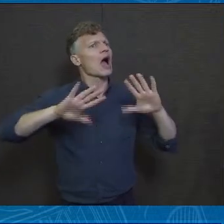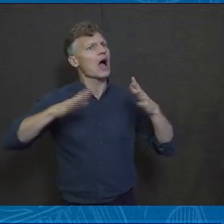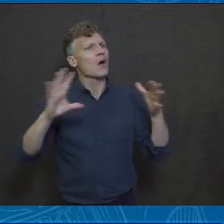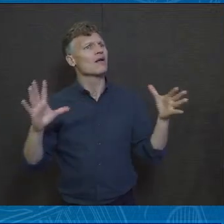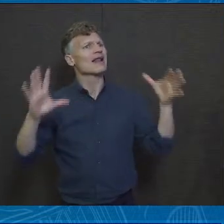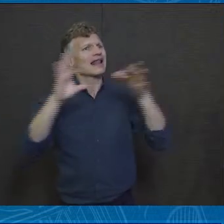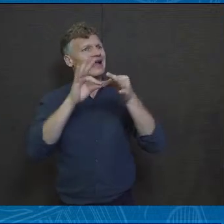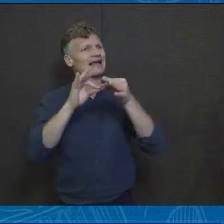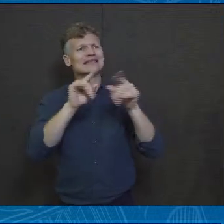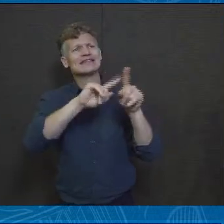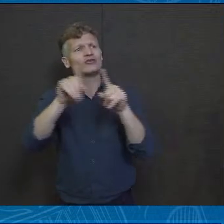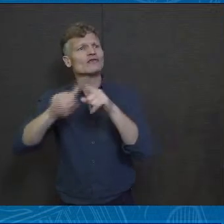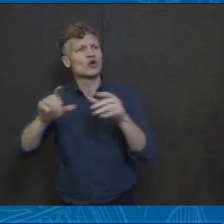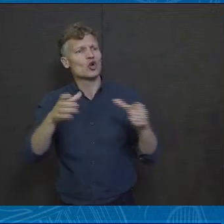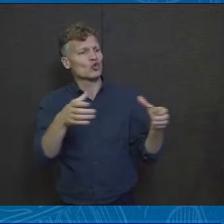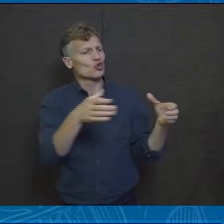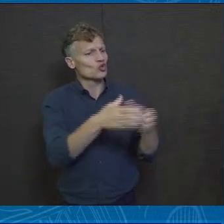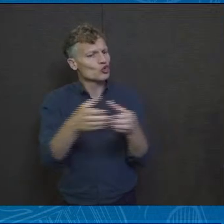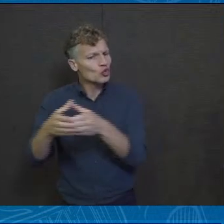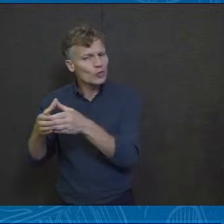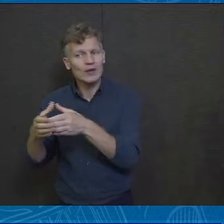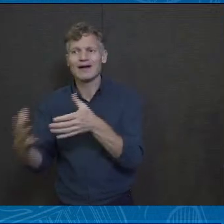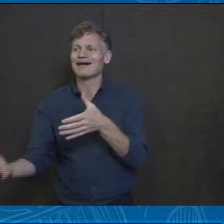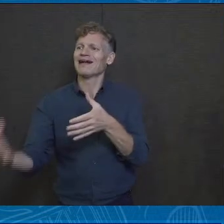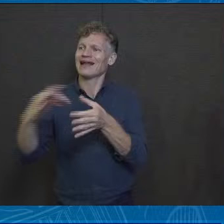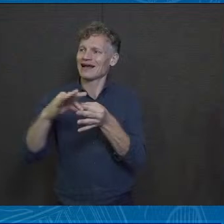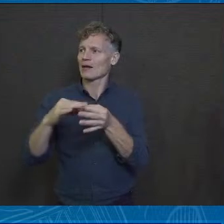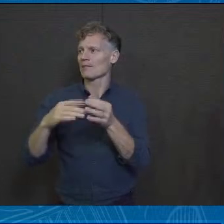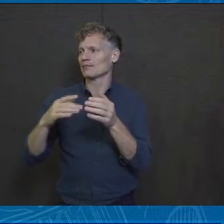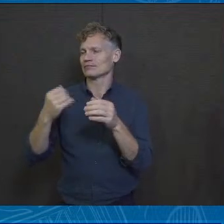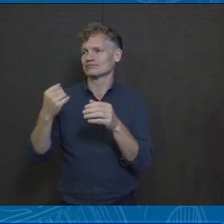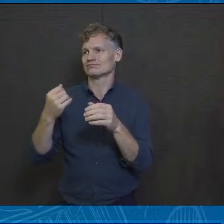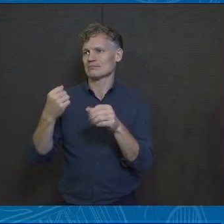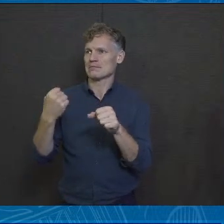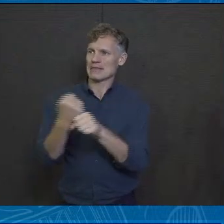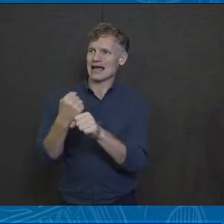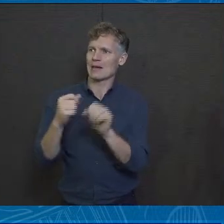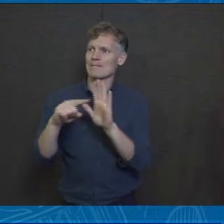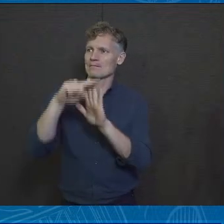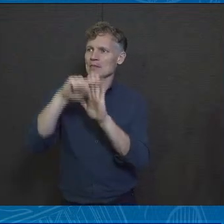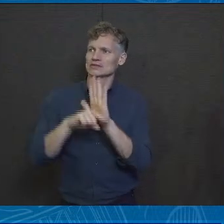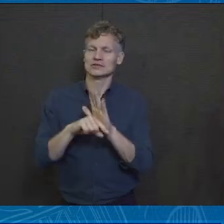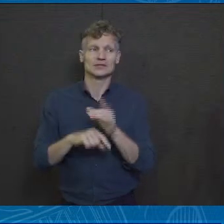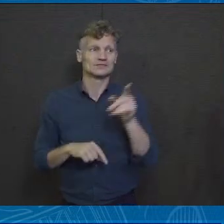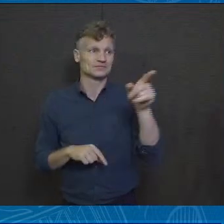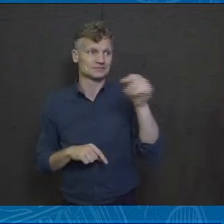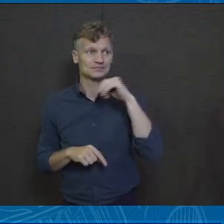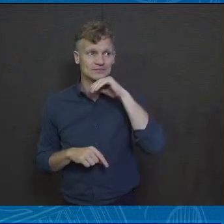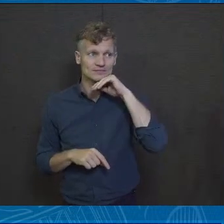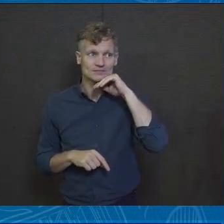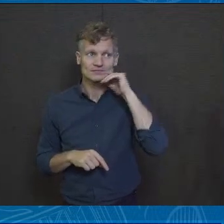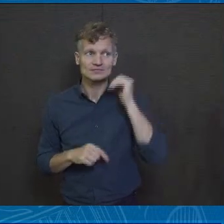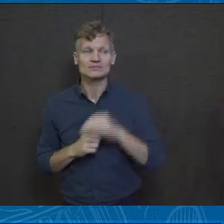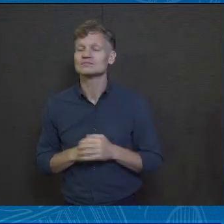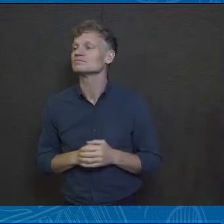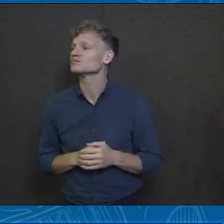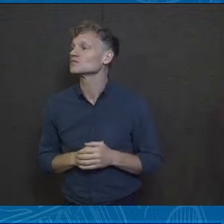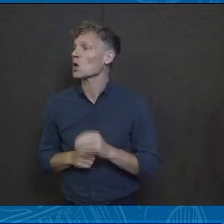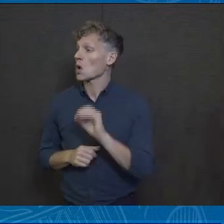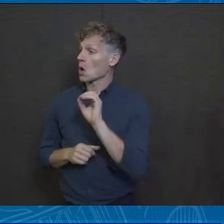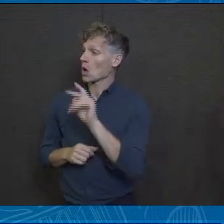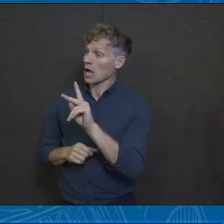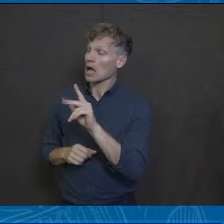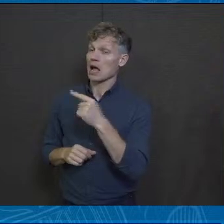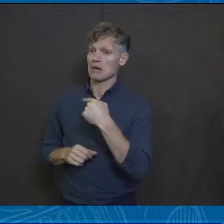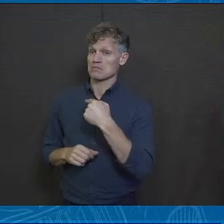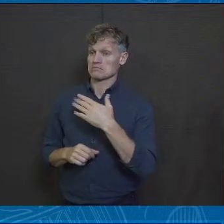making? Okay, let me answer your questions. Because being a local government, we actually